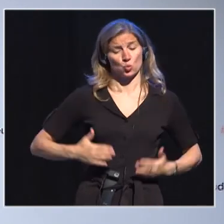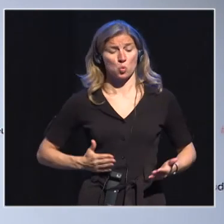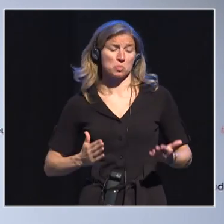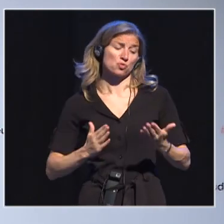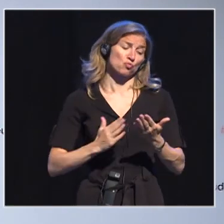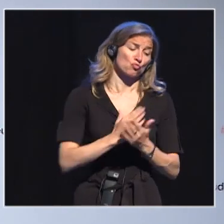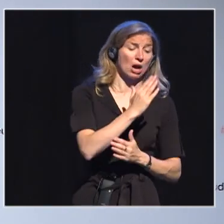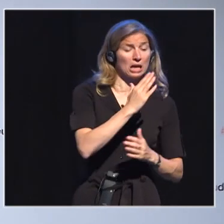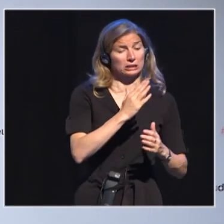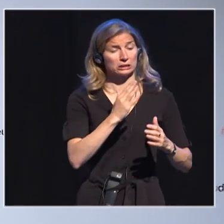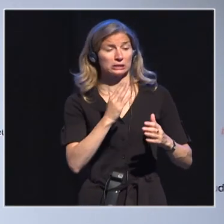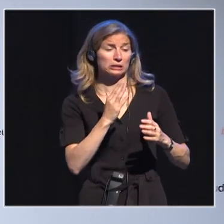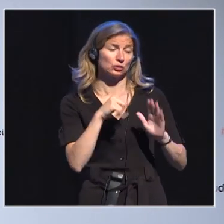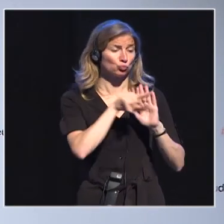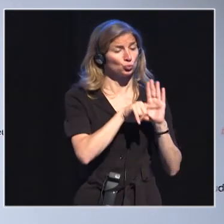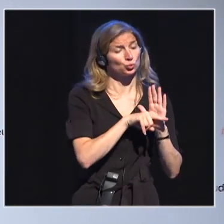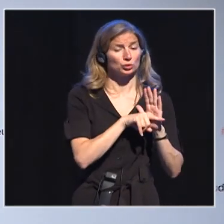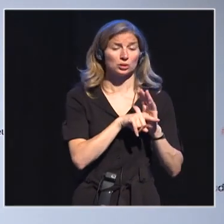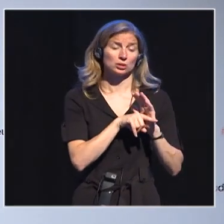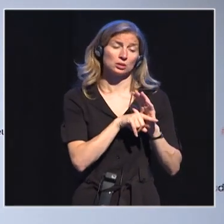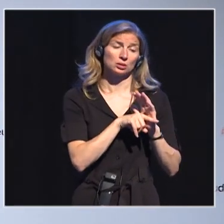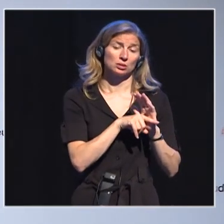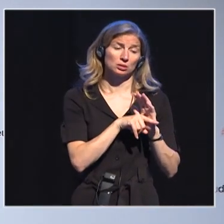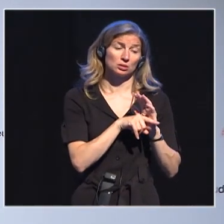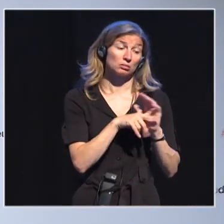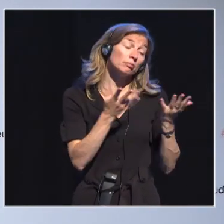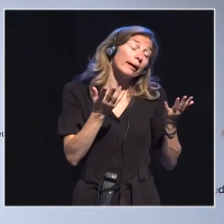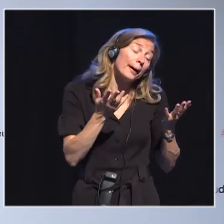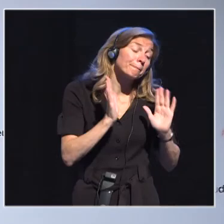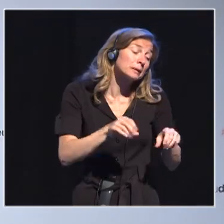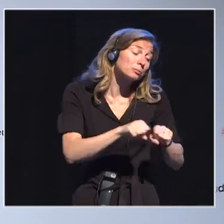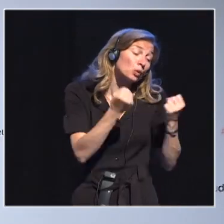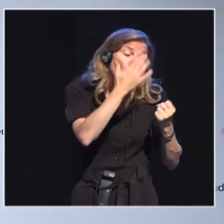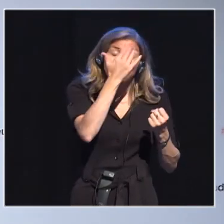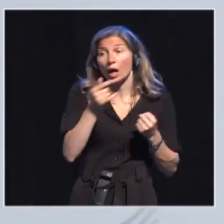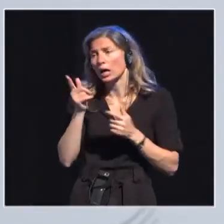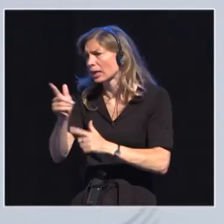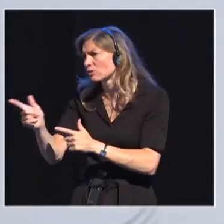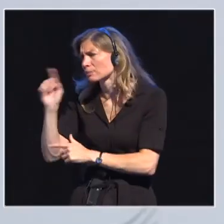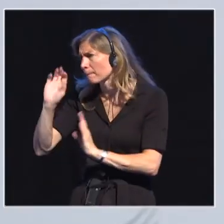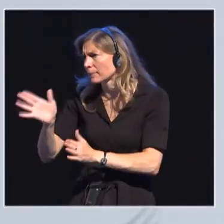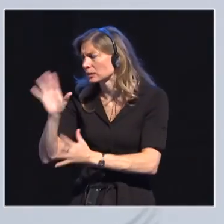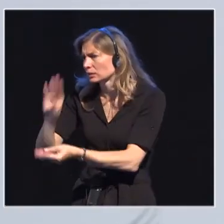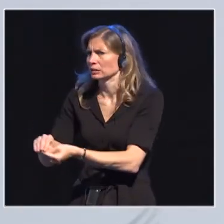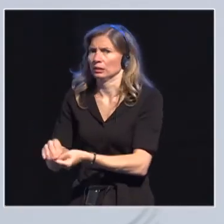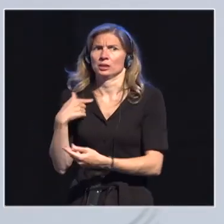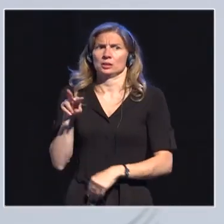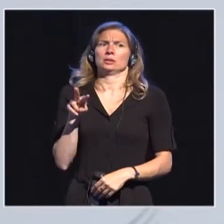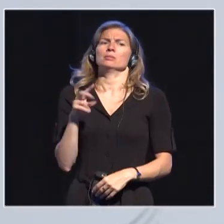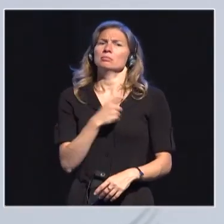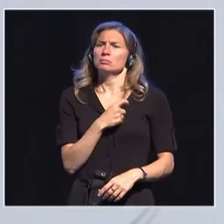to fight terrorism, we should do it. That scares the hell out of me, what I'm hearing that, and I think it's a topic